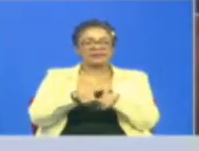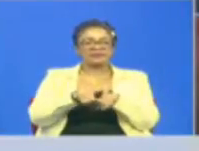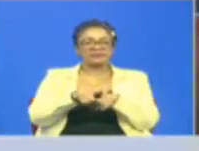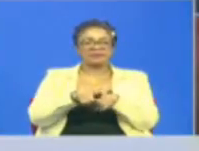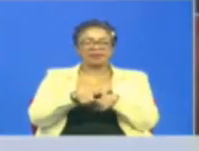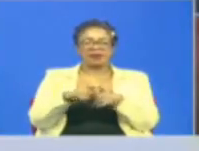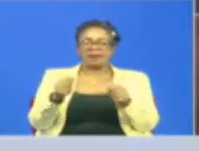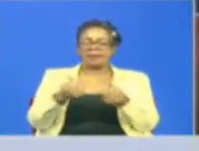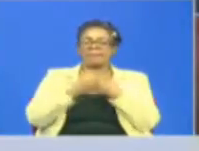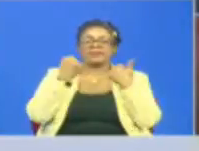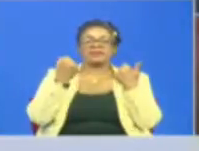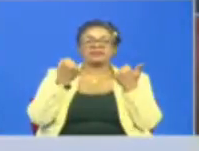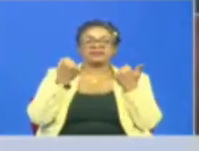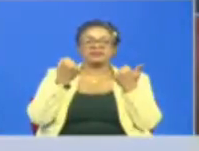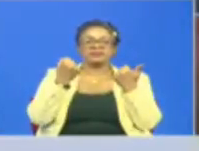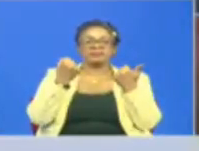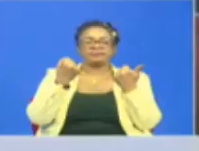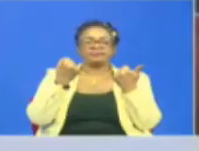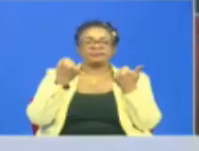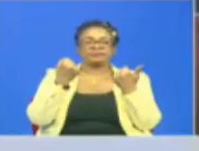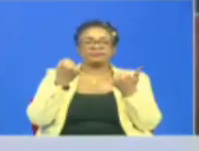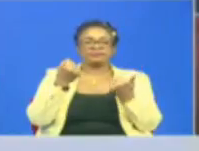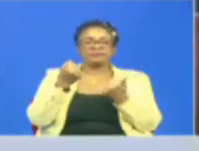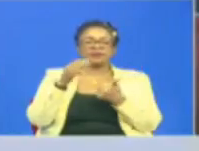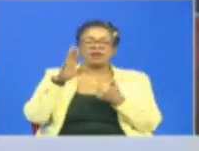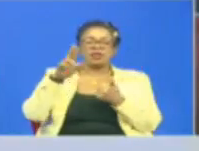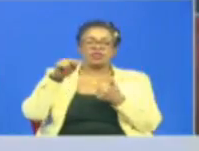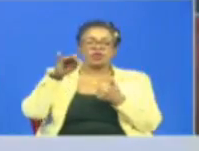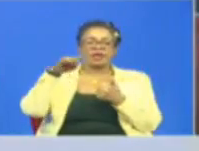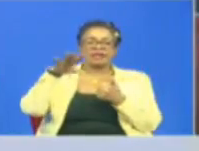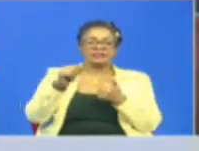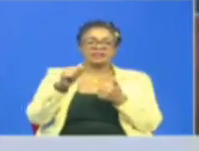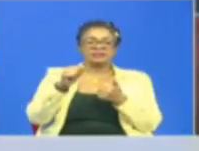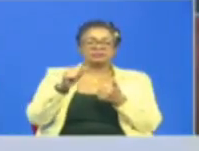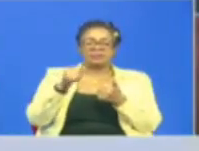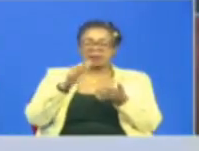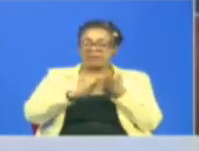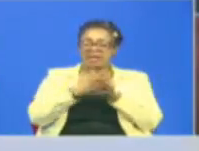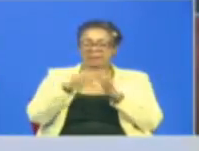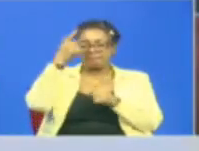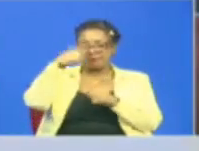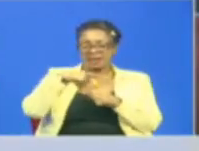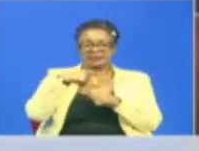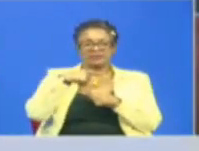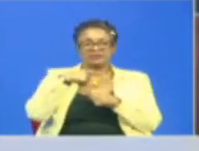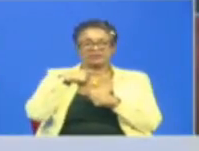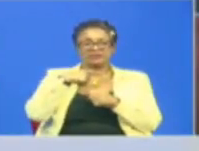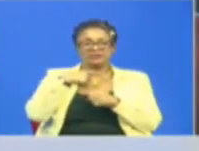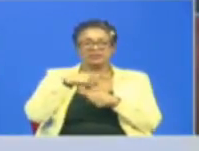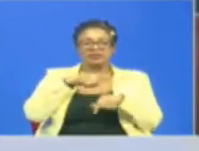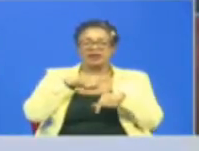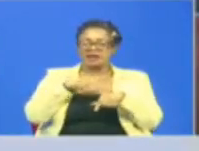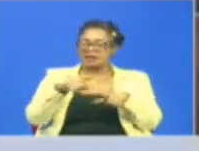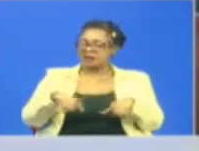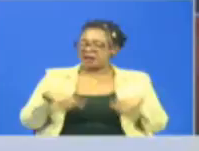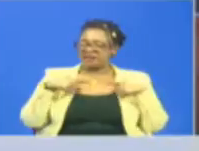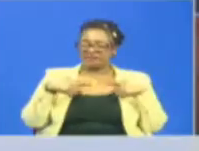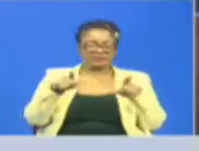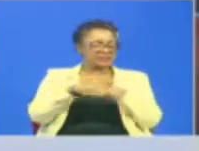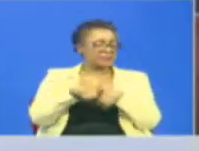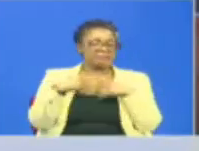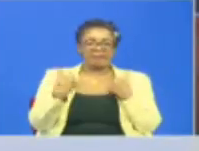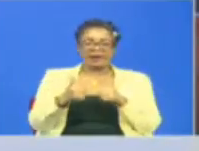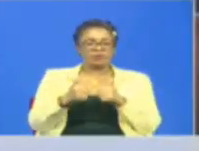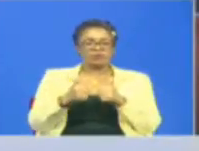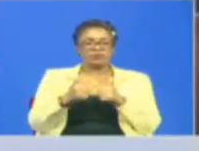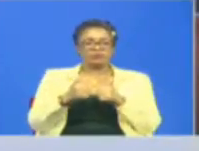abruptly faded to black. Moses Nyongesa lost his visual ability in a flash and life has never been the same.